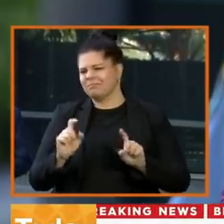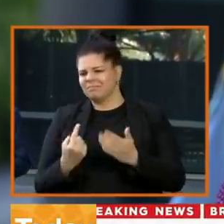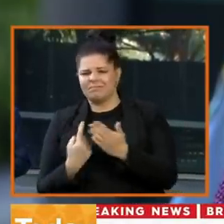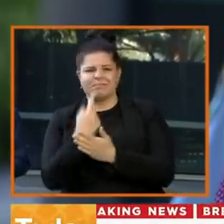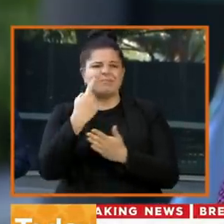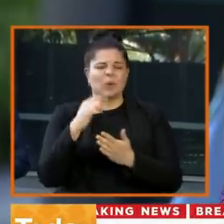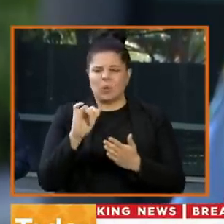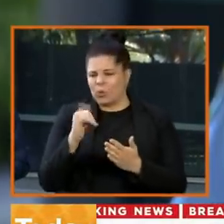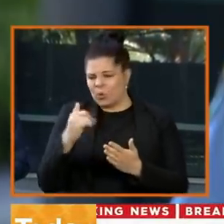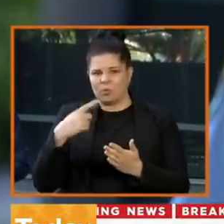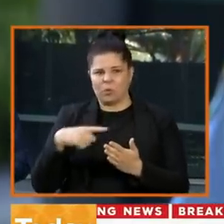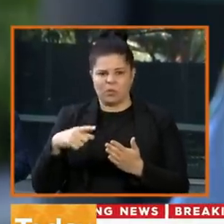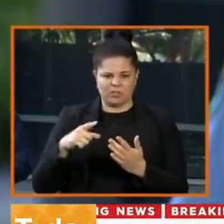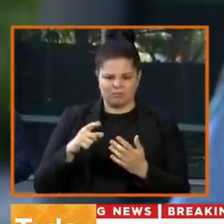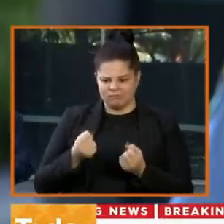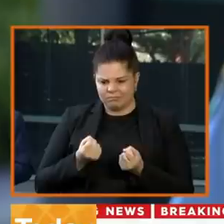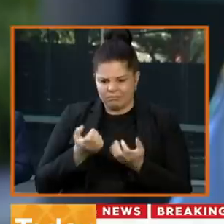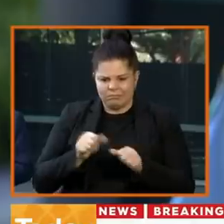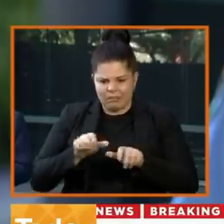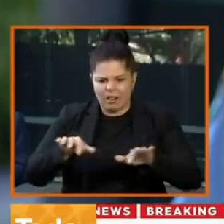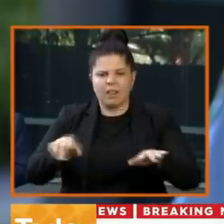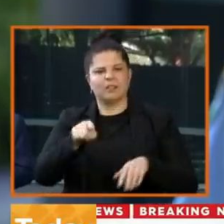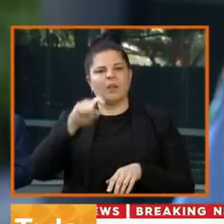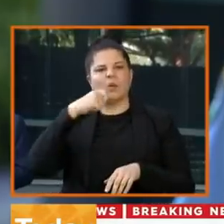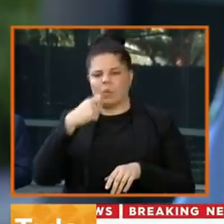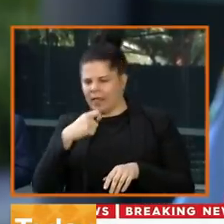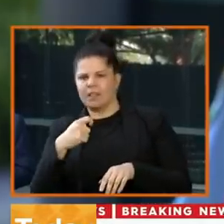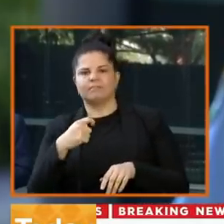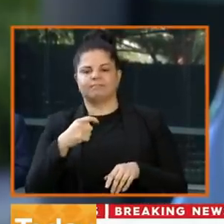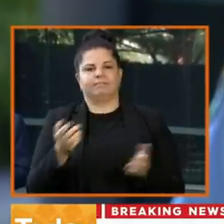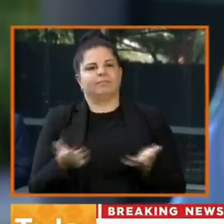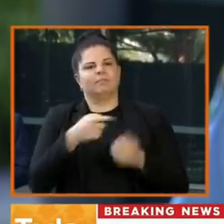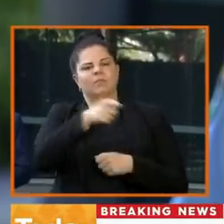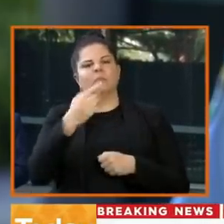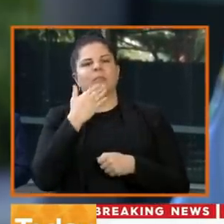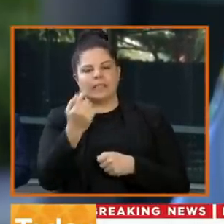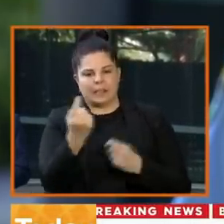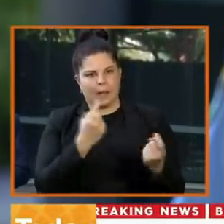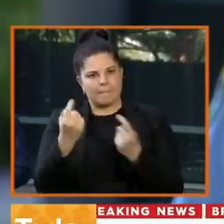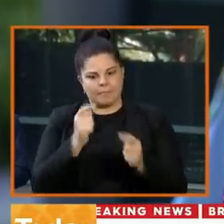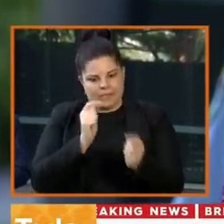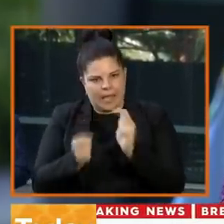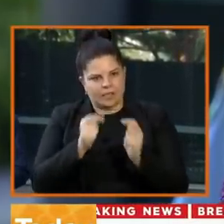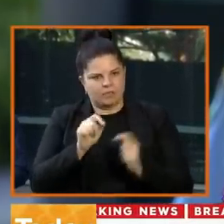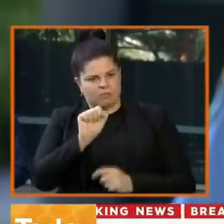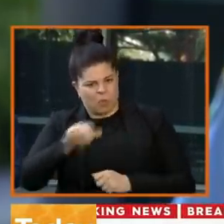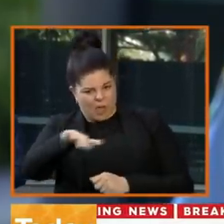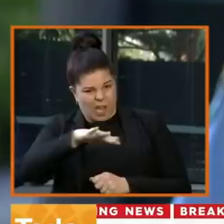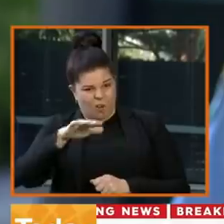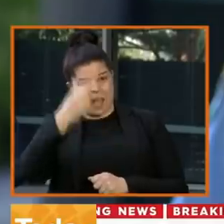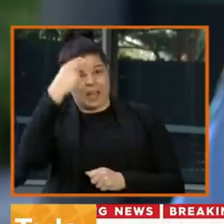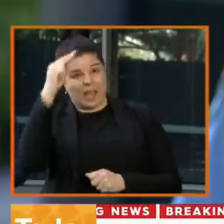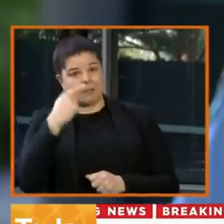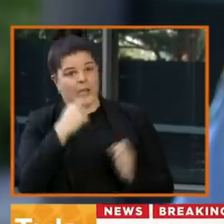And Dr. Chant will outline those suburbs where we're really encouraging people to come forward and get tested. And we want to thank the community for really taking